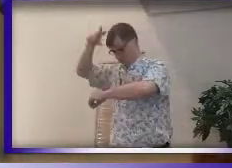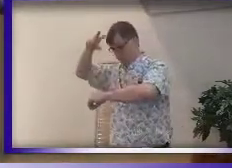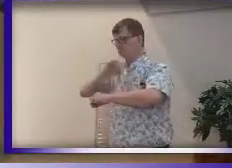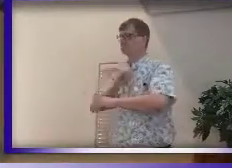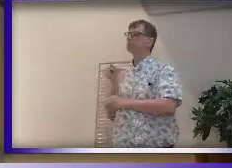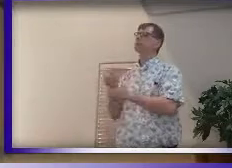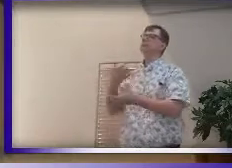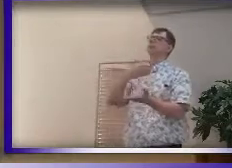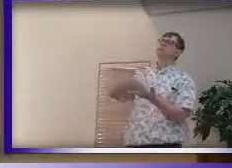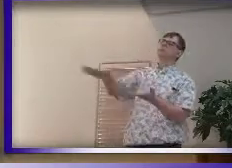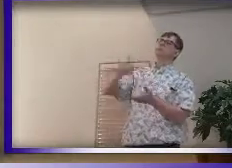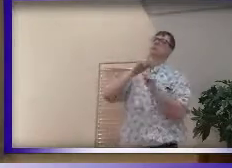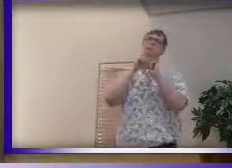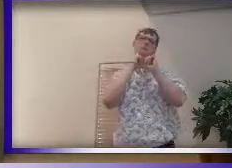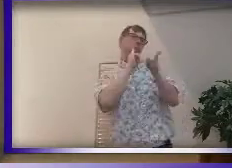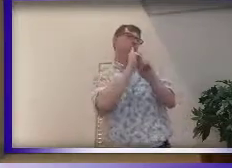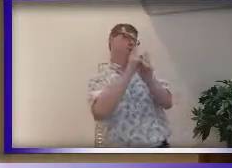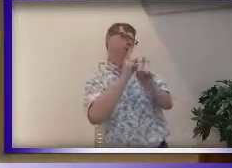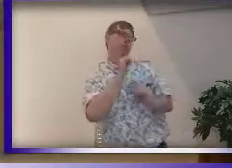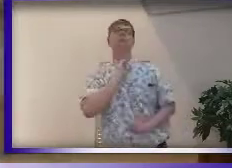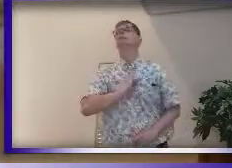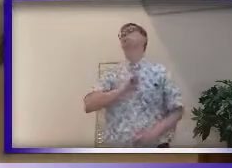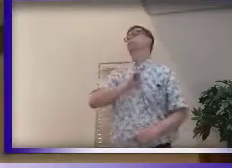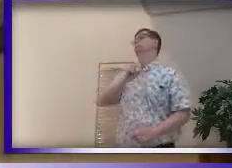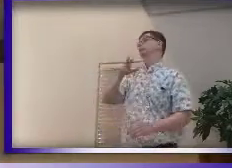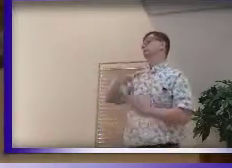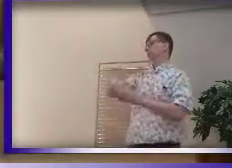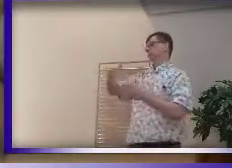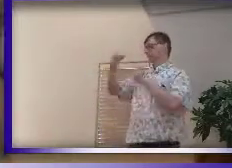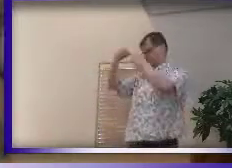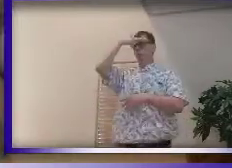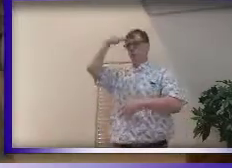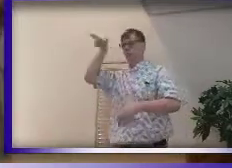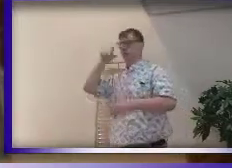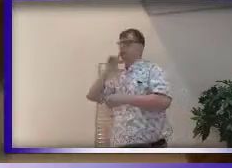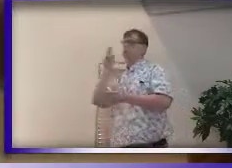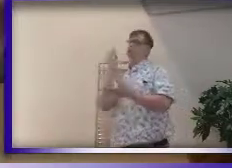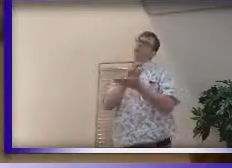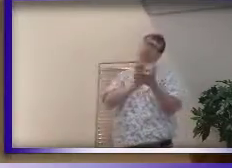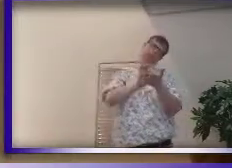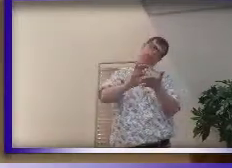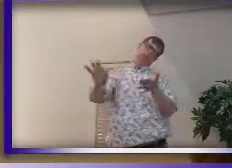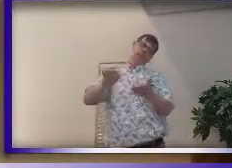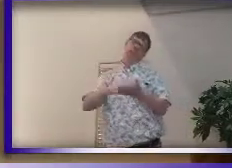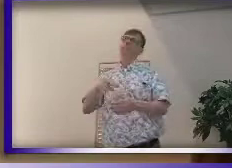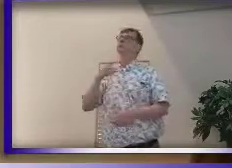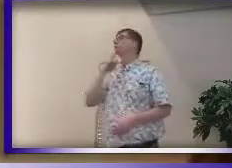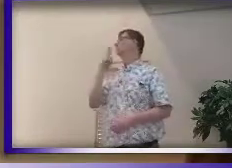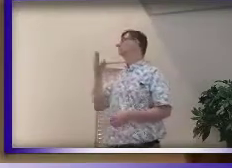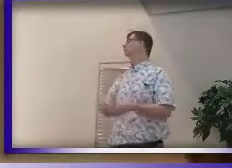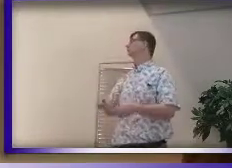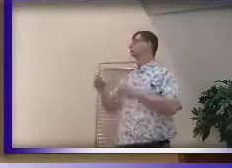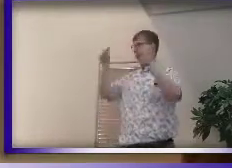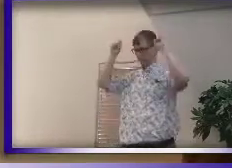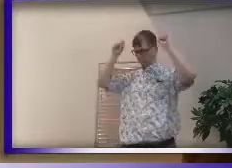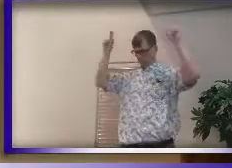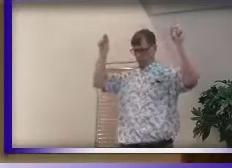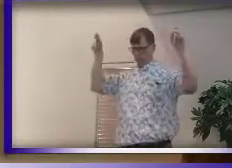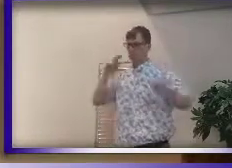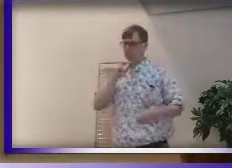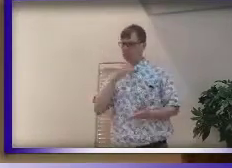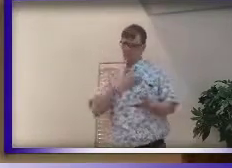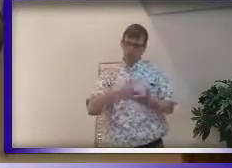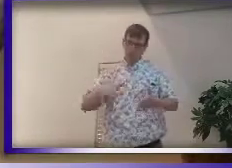talk. I mean, you might notice that I don't really look at the script all that often unless I'm quoting somebody and I wish